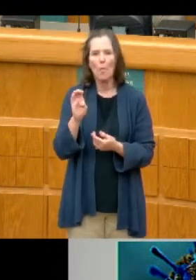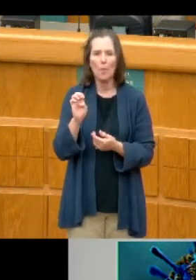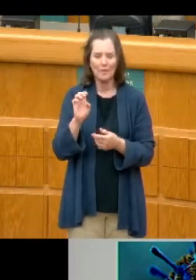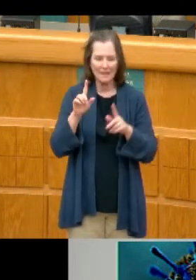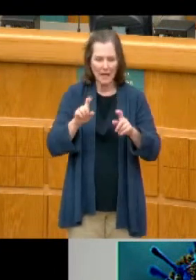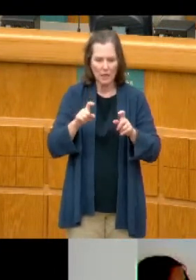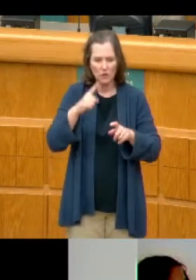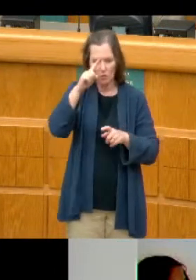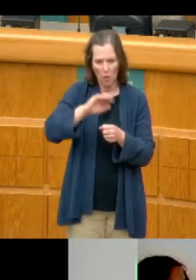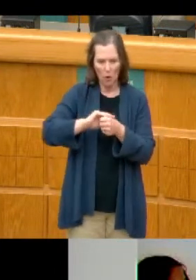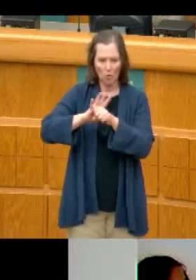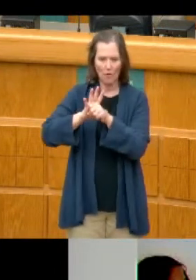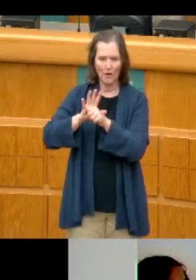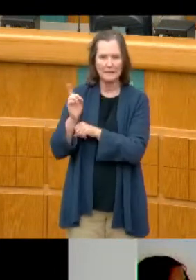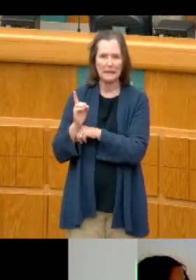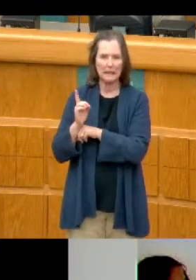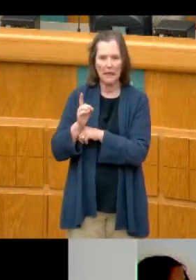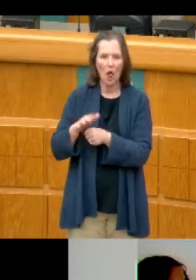Next slide.